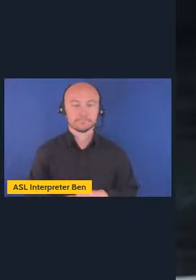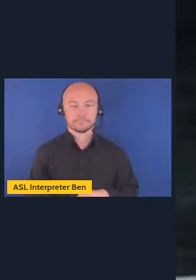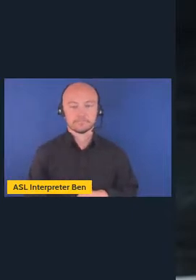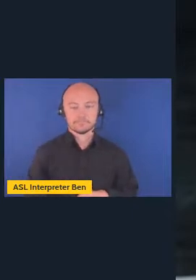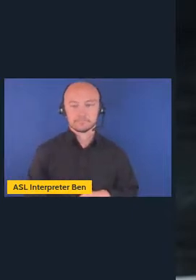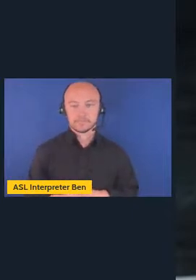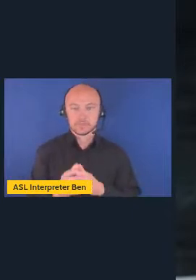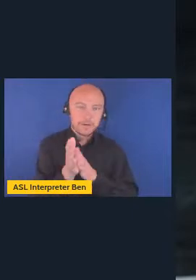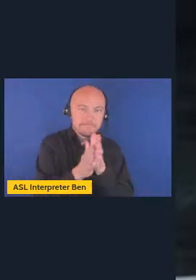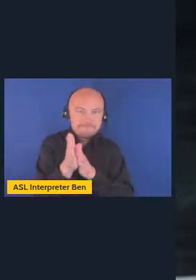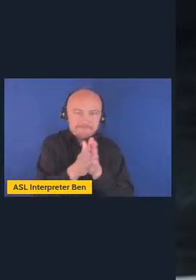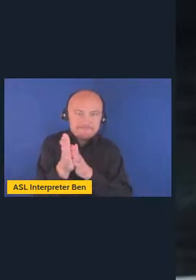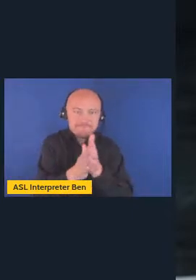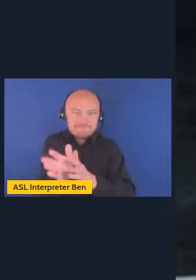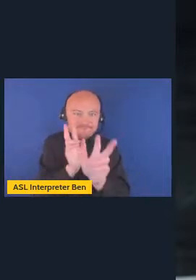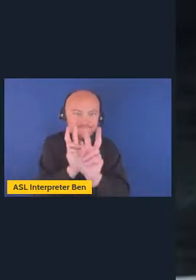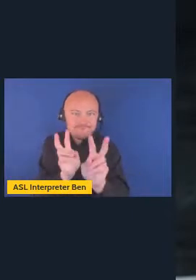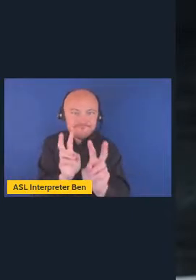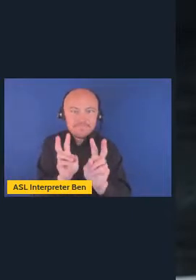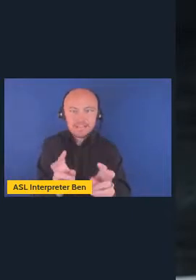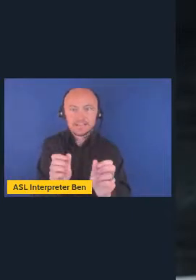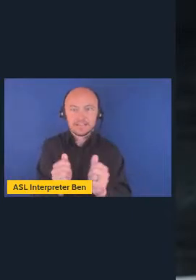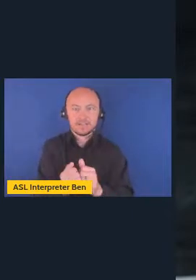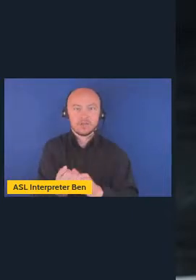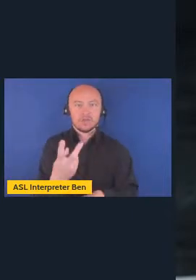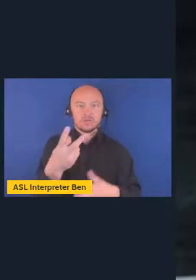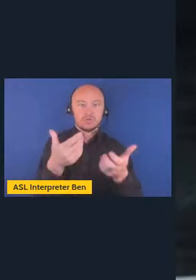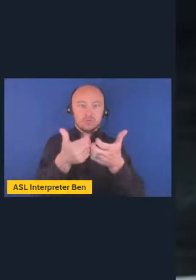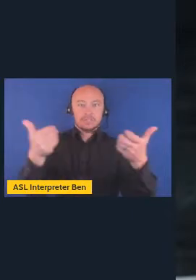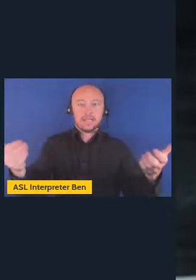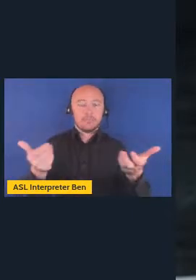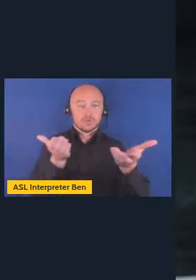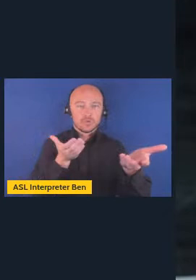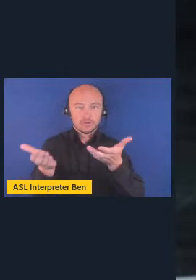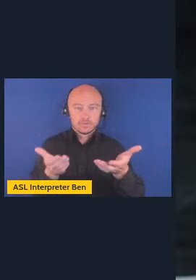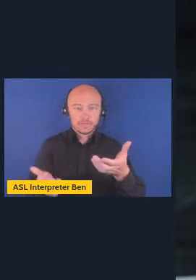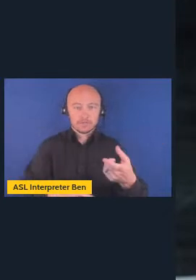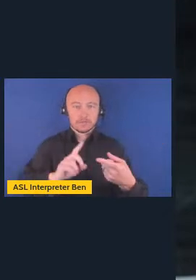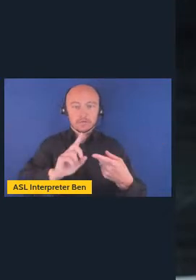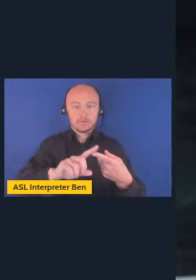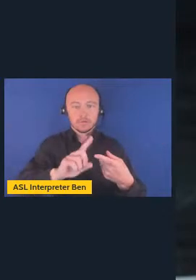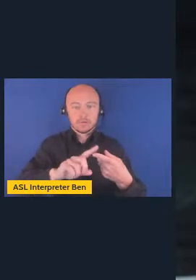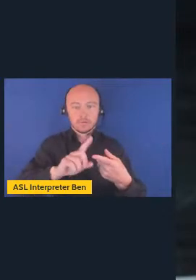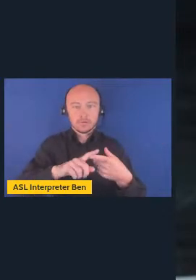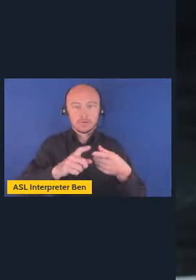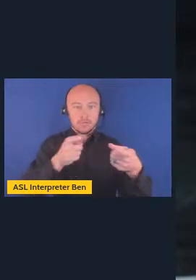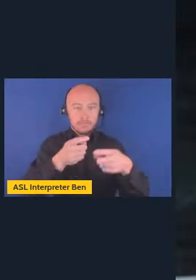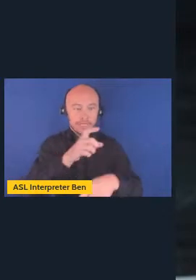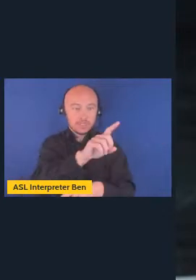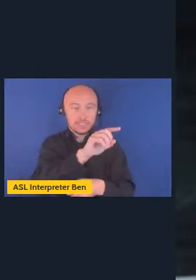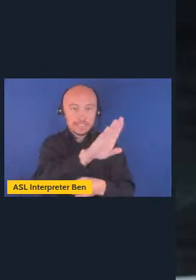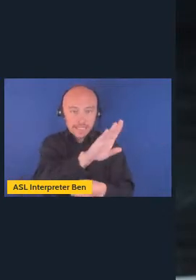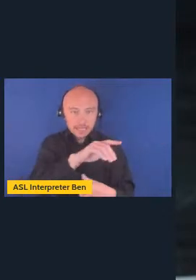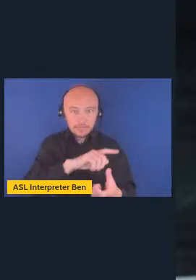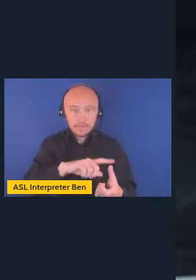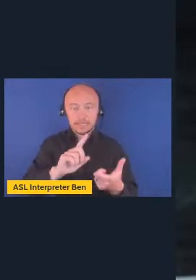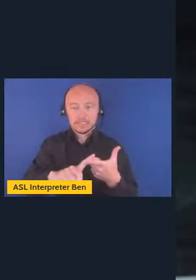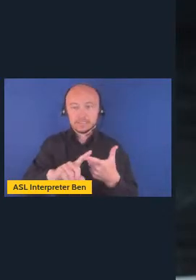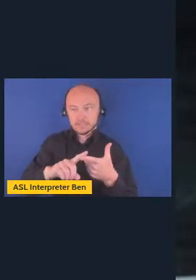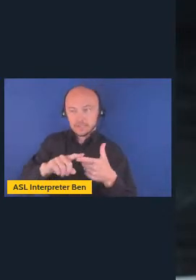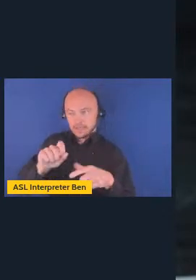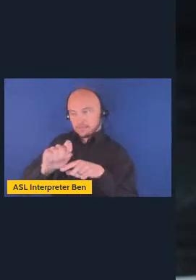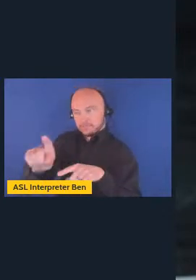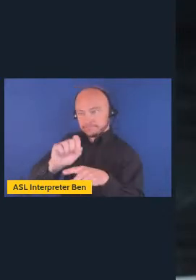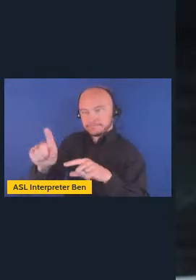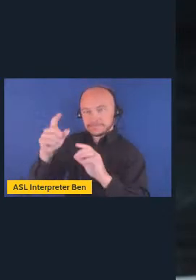event-driven and asynchronous, I implemented this using two separate services, one focused on managing the database, one focused on just sending